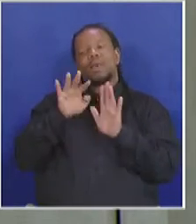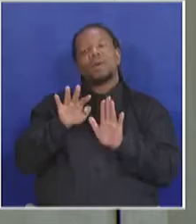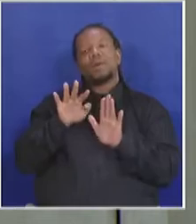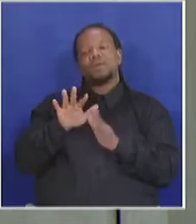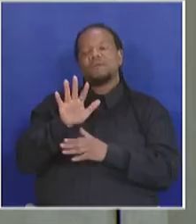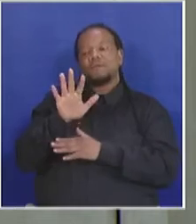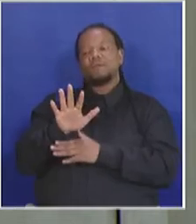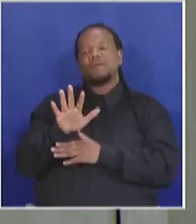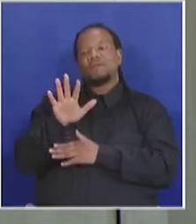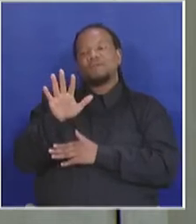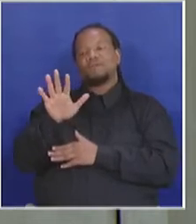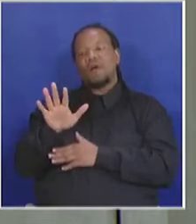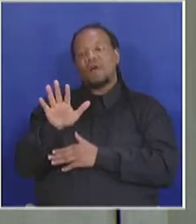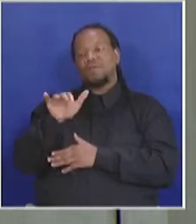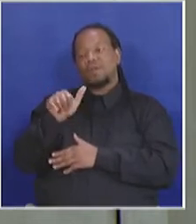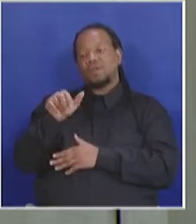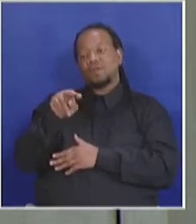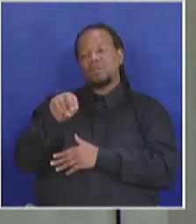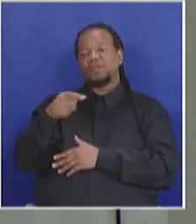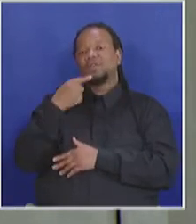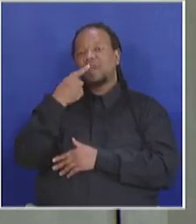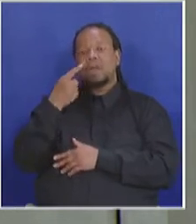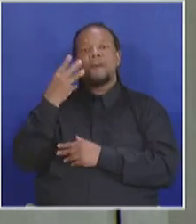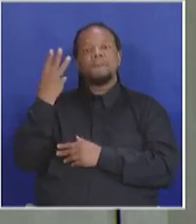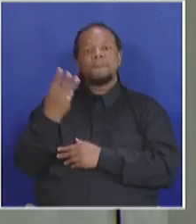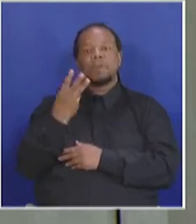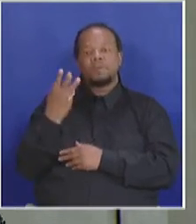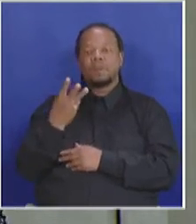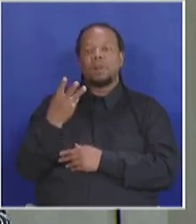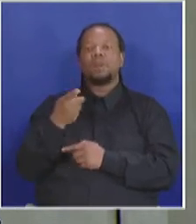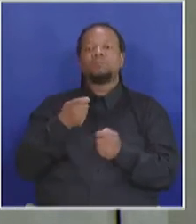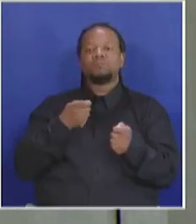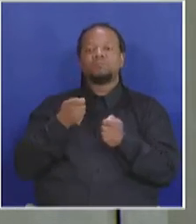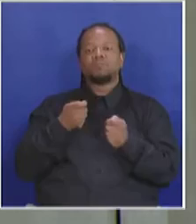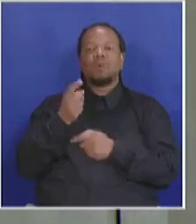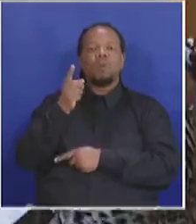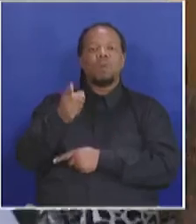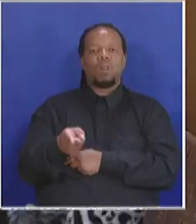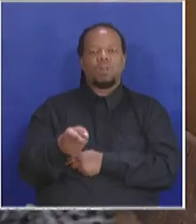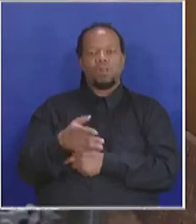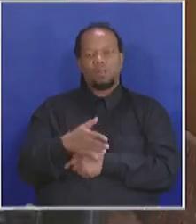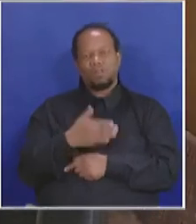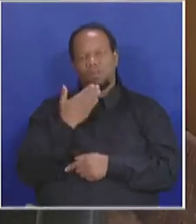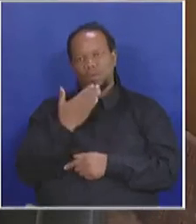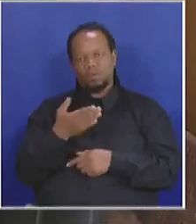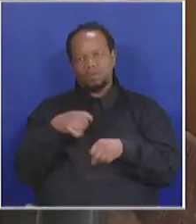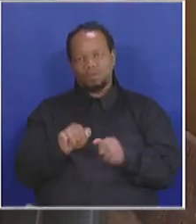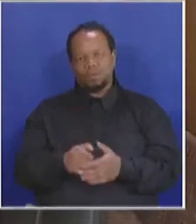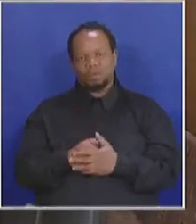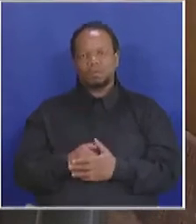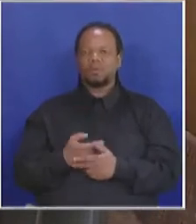of the People that the people shall govern. Your time I has thank you, expired. Chairperson. Thank you.